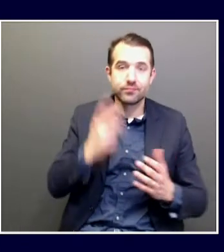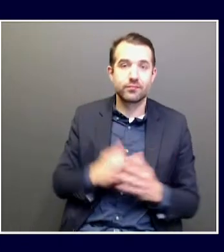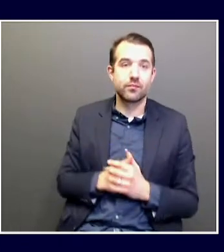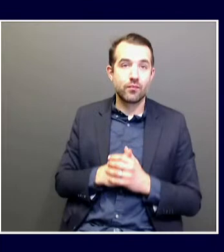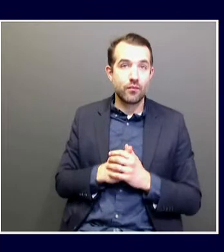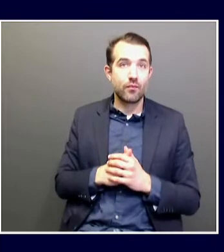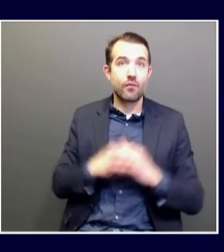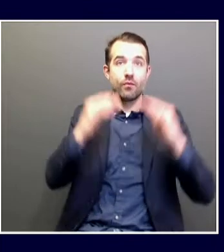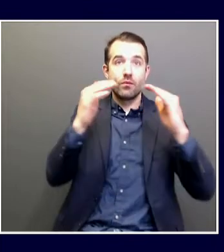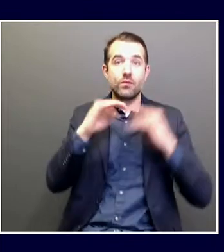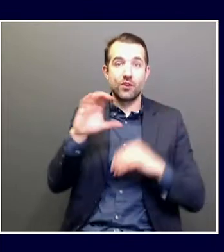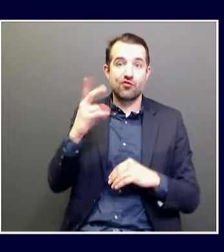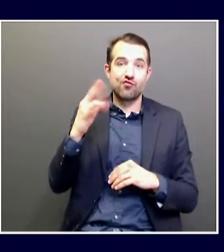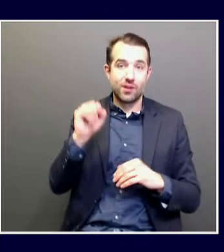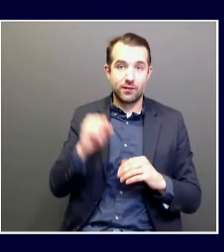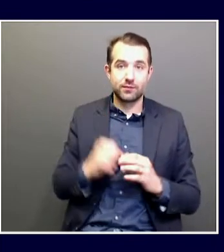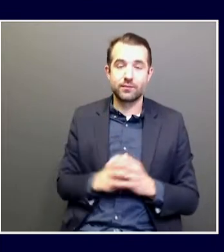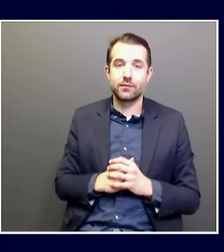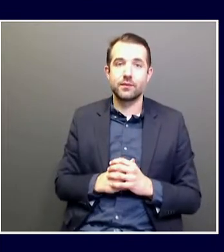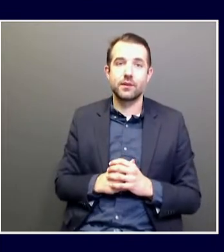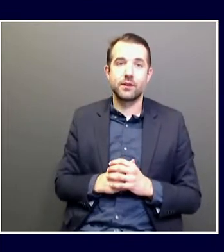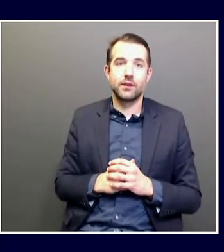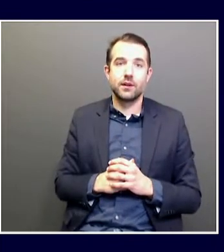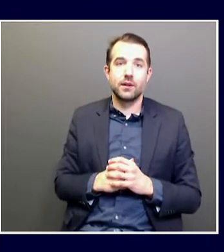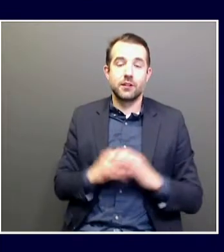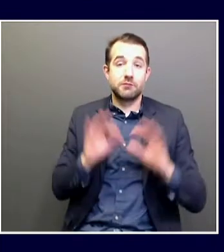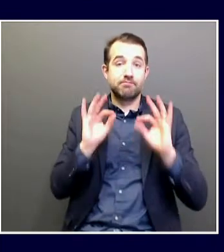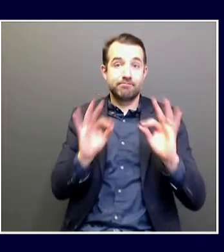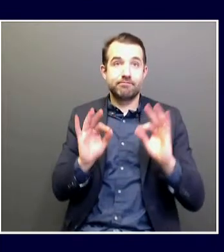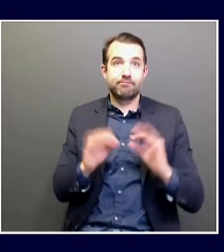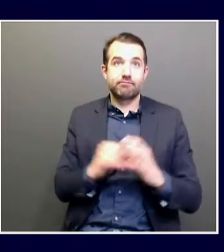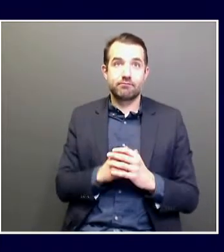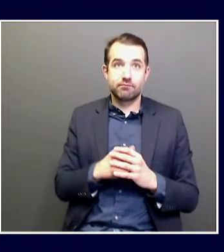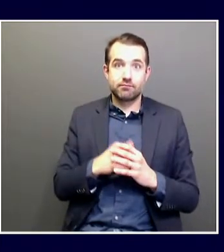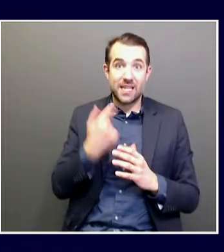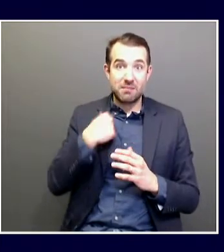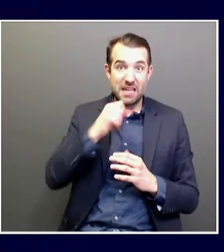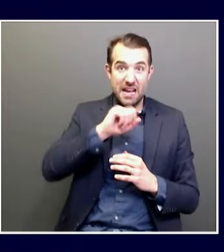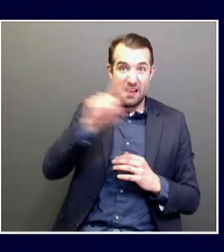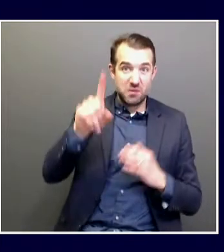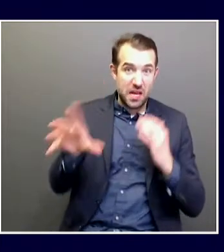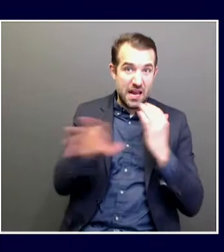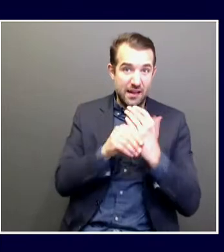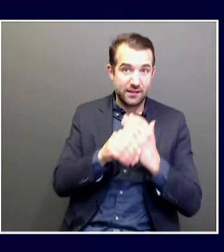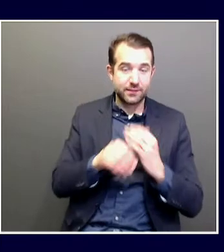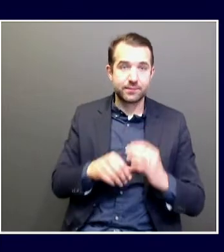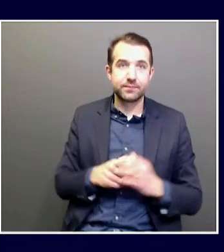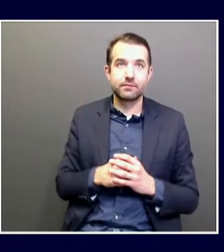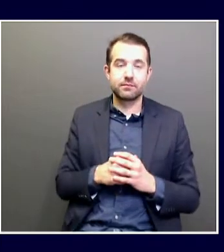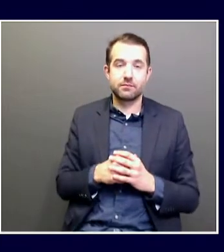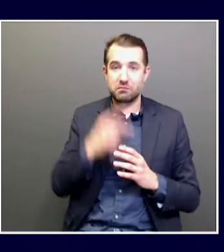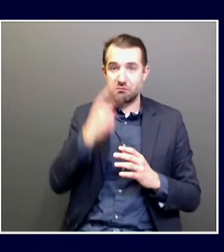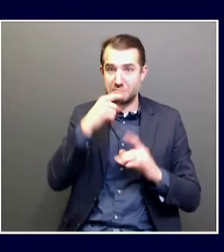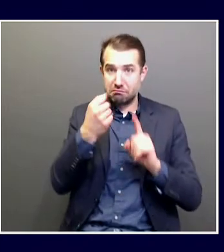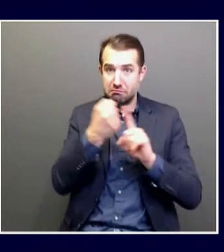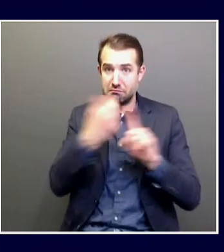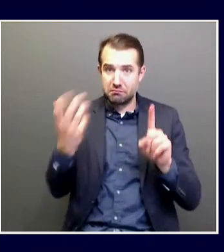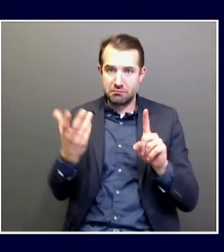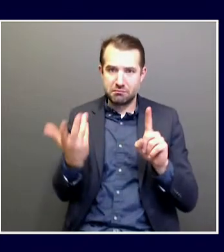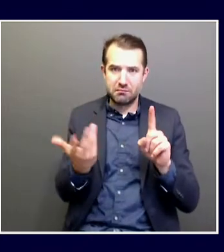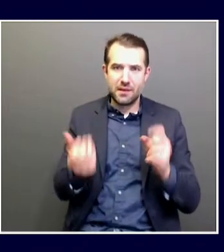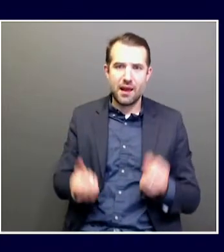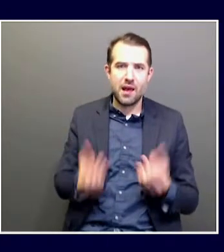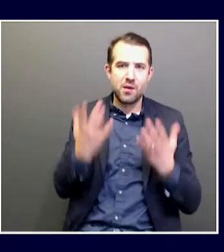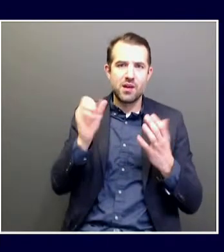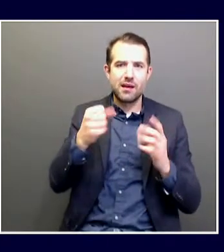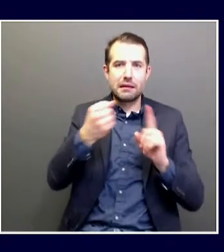Hi, Dr. Shah, Commissioner Lambrew. Kind of piggybacking off of Patty's questions, and I don't know how much more you can really expand based